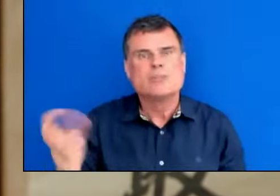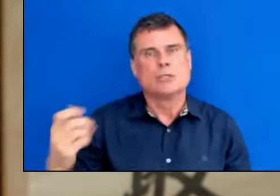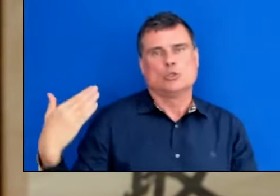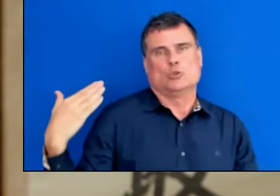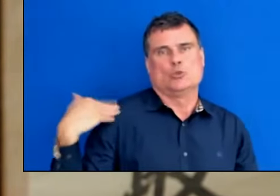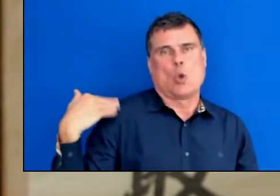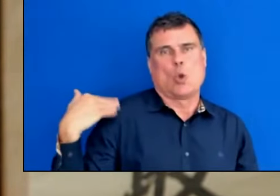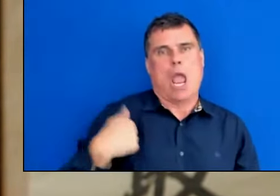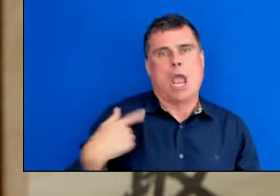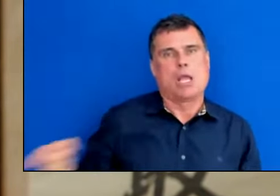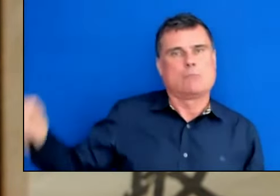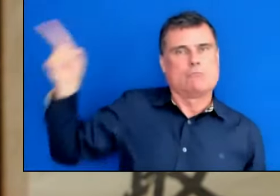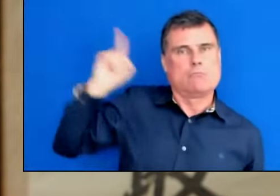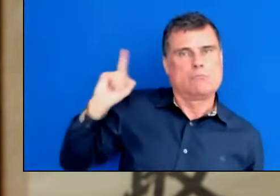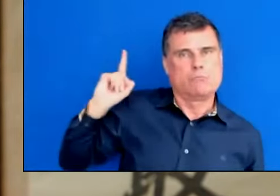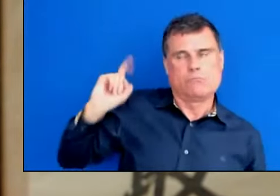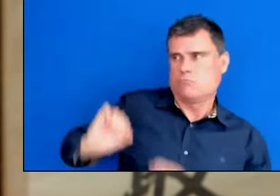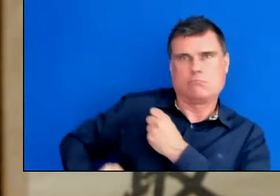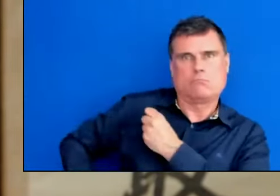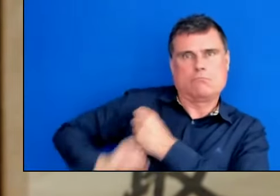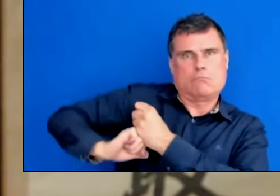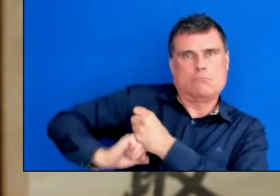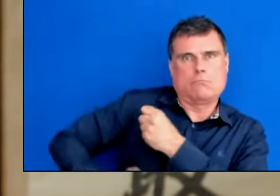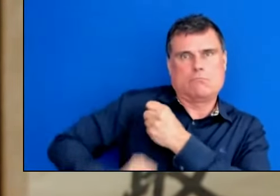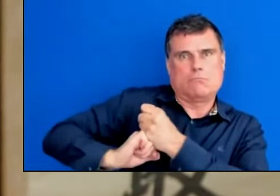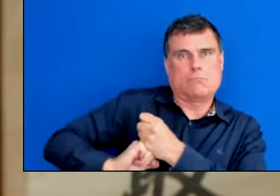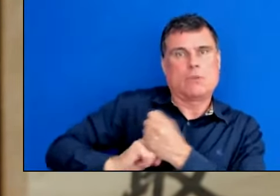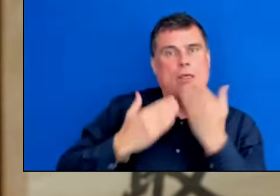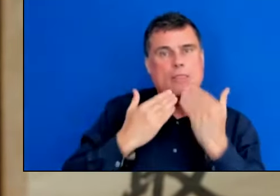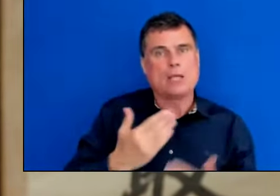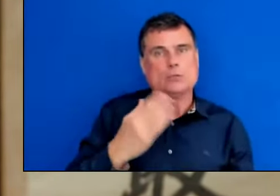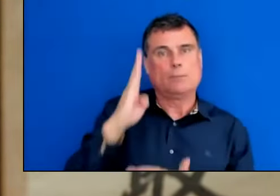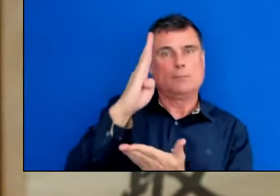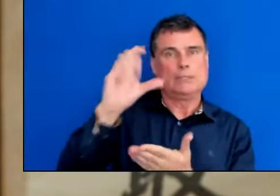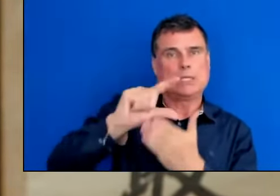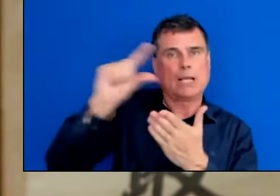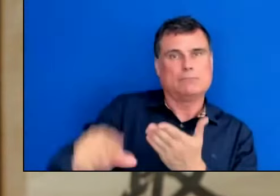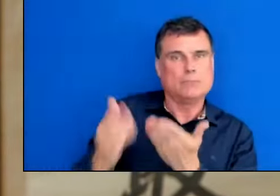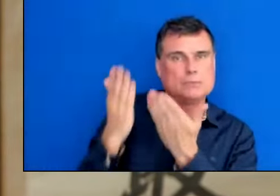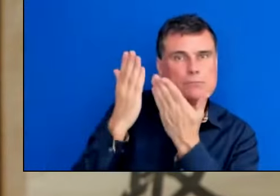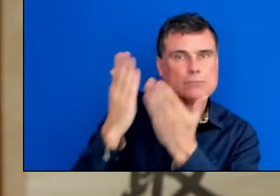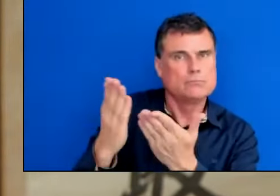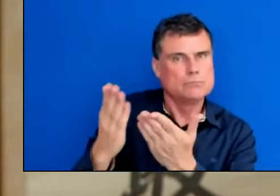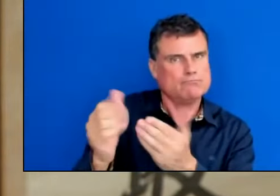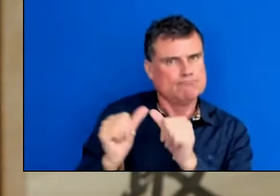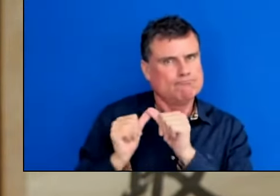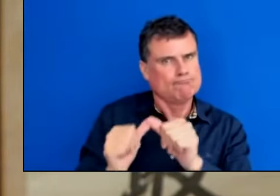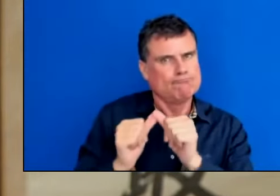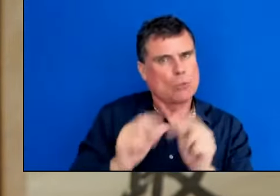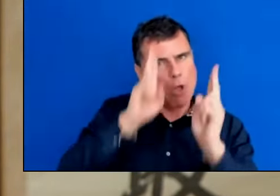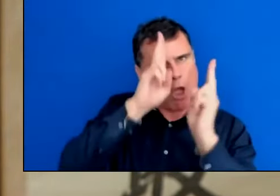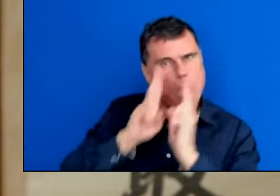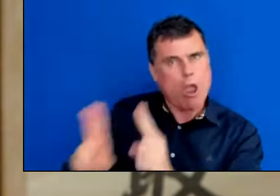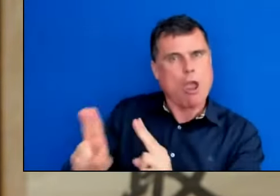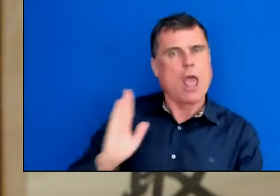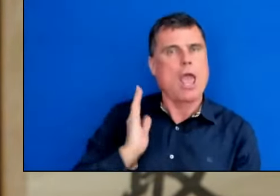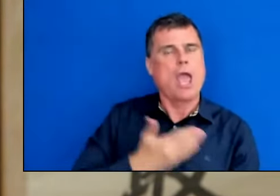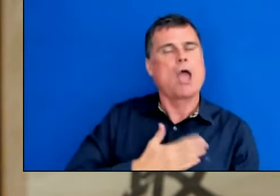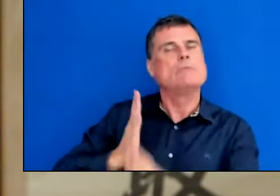on. And thank you to the government of BC for continuing to honor the legacy of the Japanese Canadians in British Columbia.